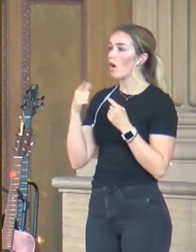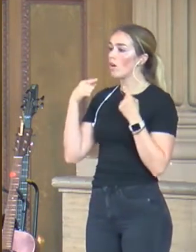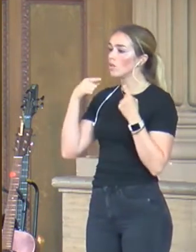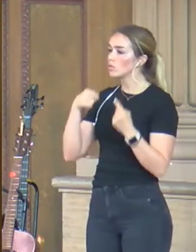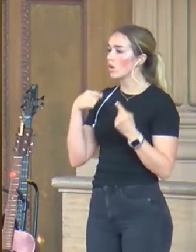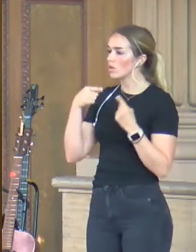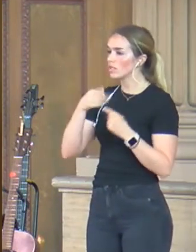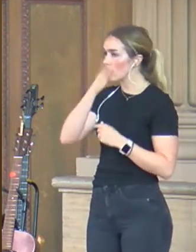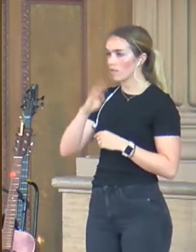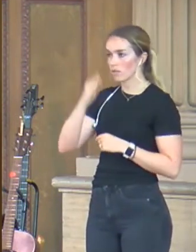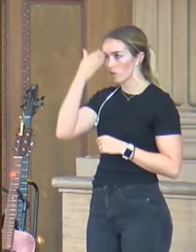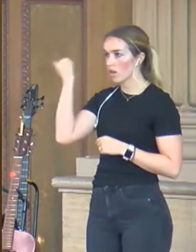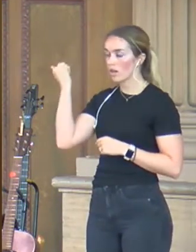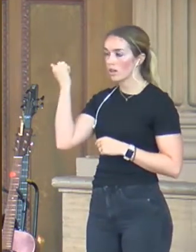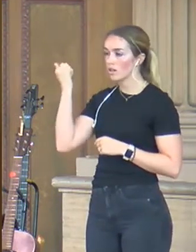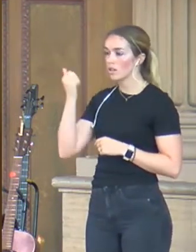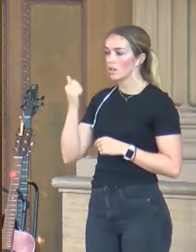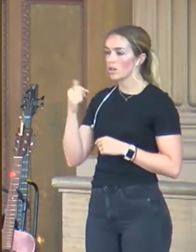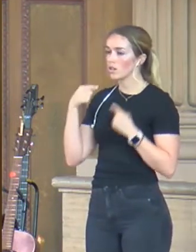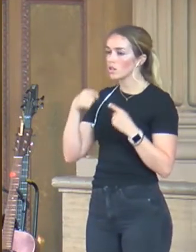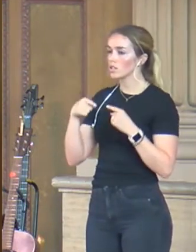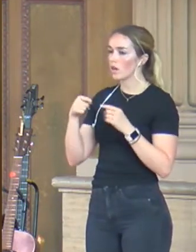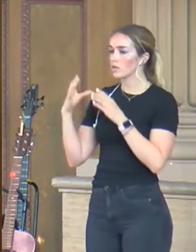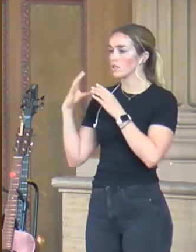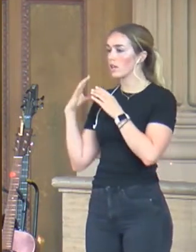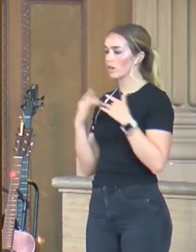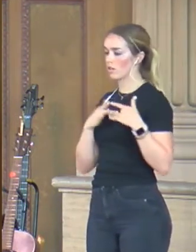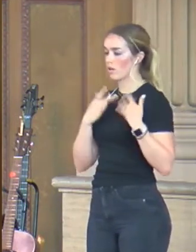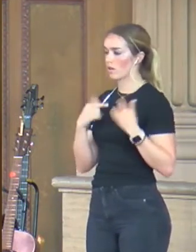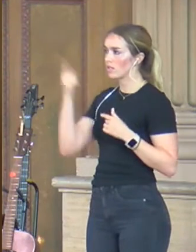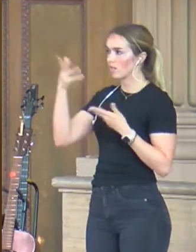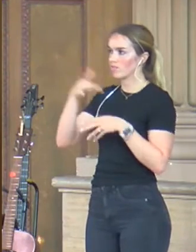never forgot what sorrow is carried by the hearts that he bought.